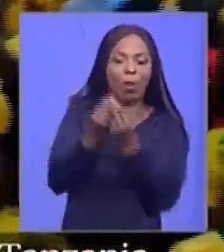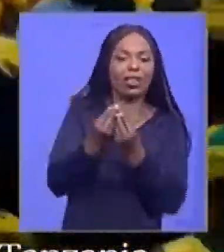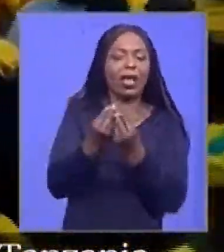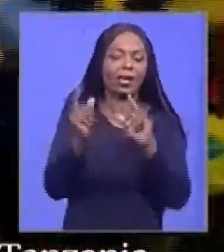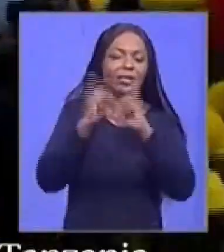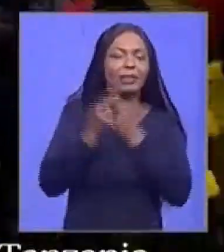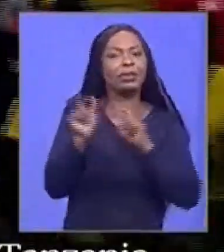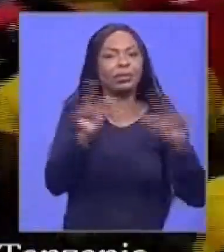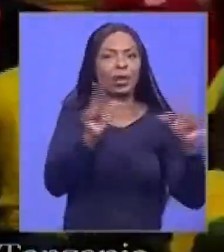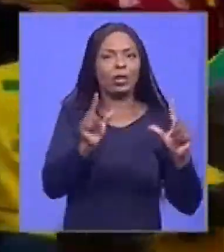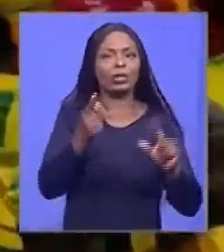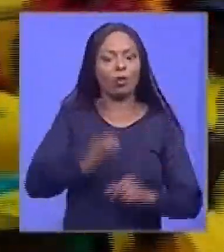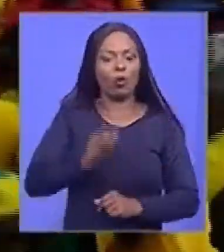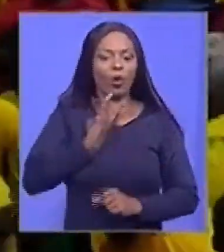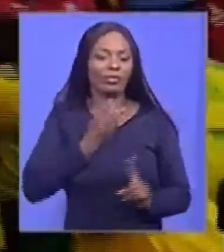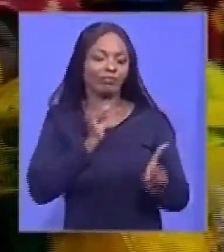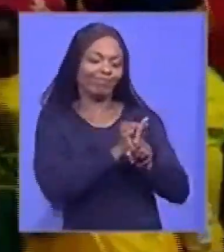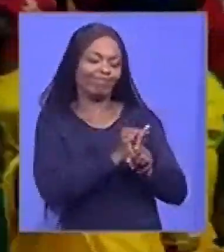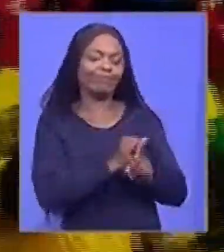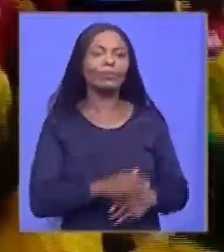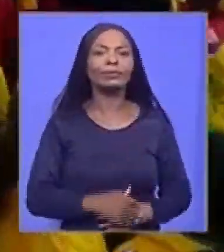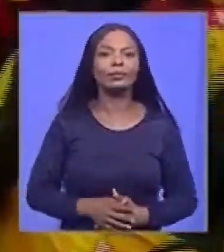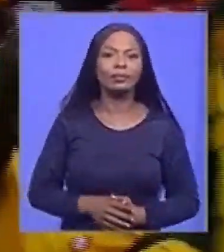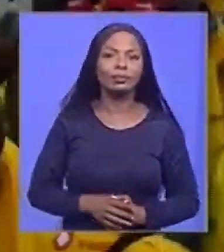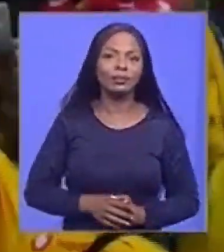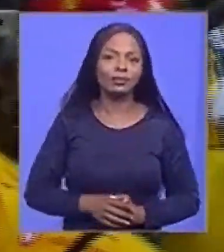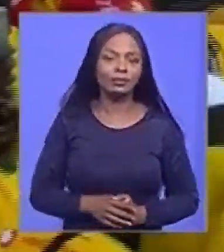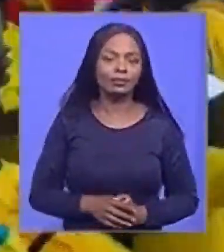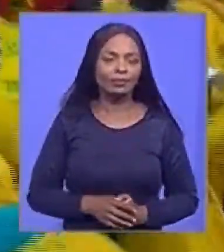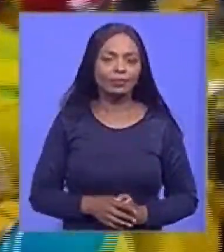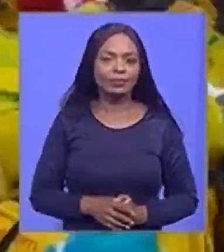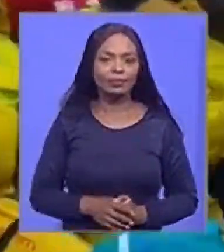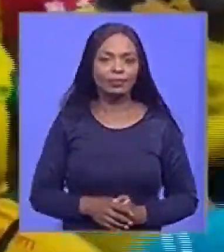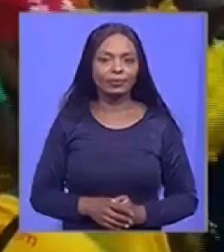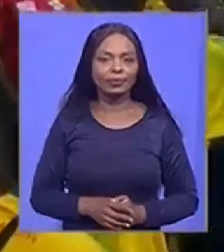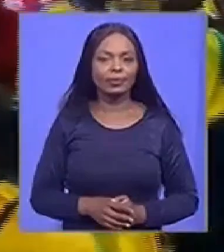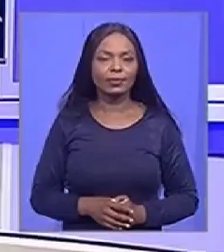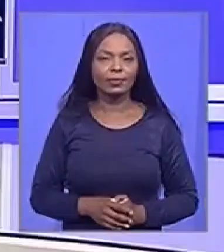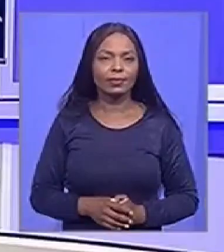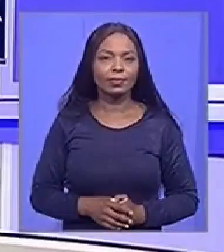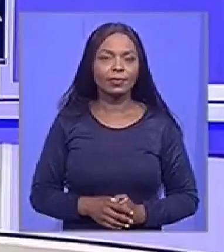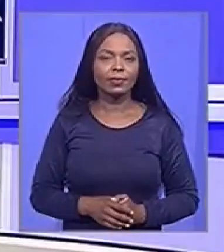Sundowns. Sfiso Ramara wa ditaba tša SABC Pretoria.